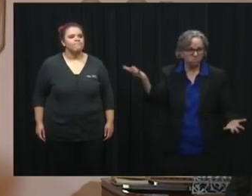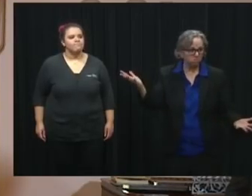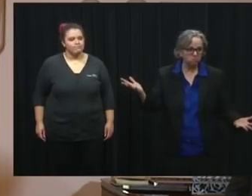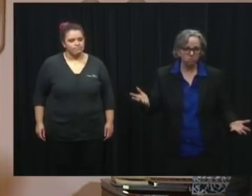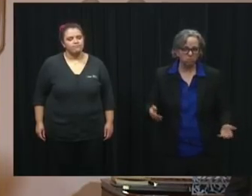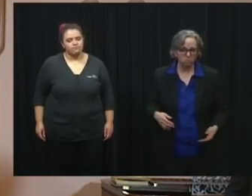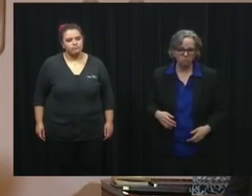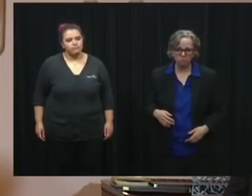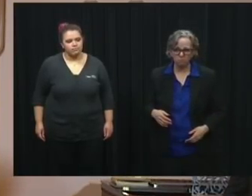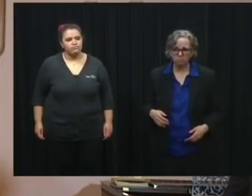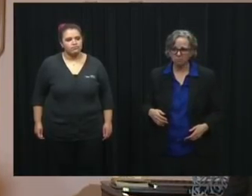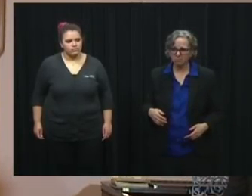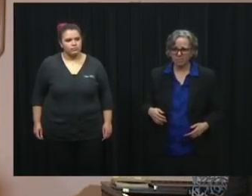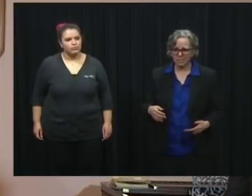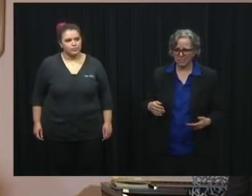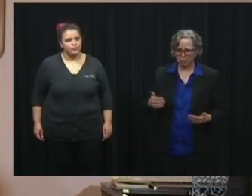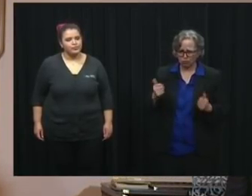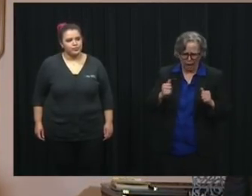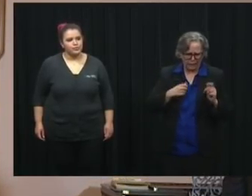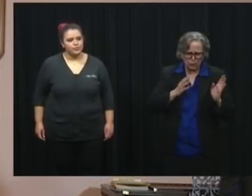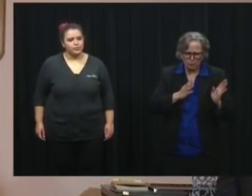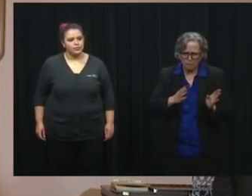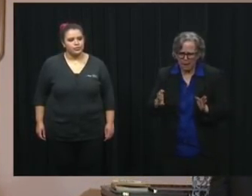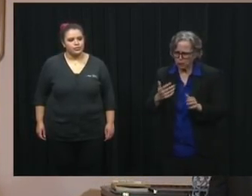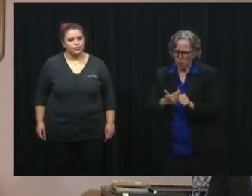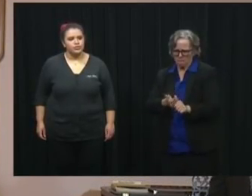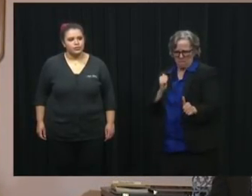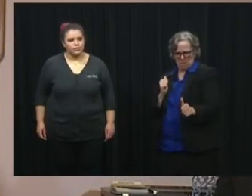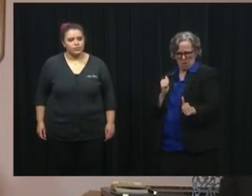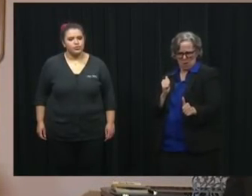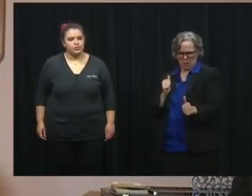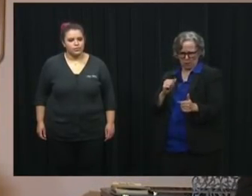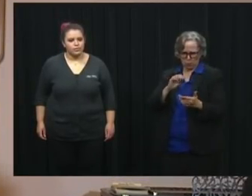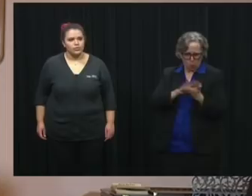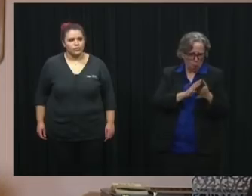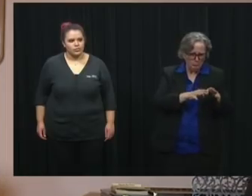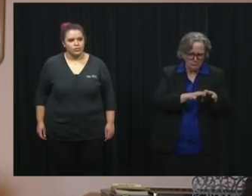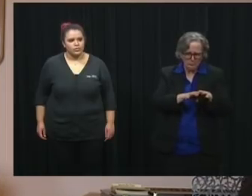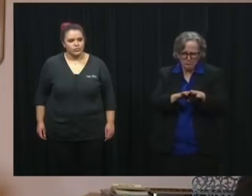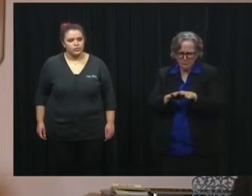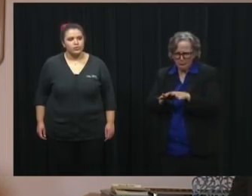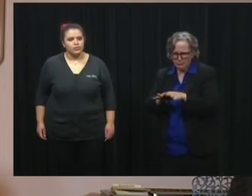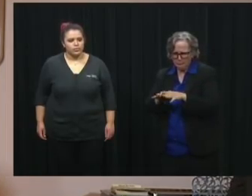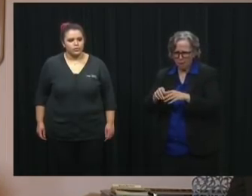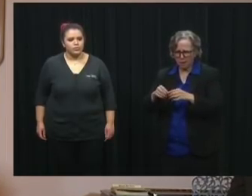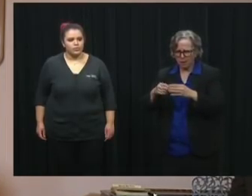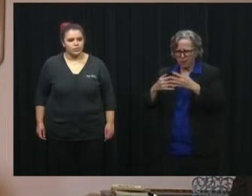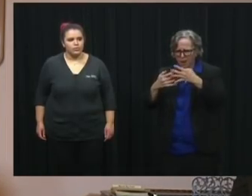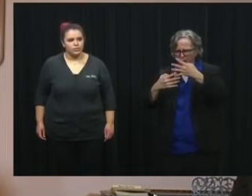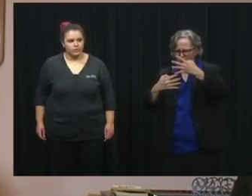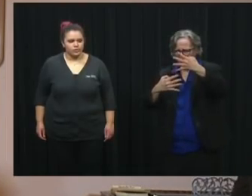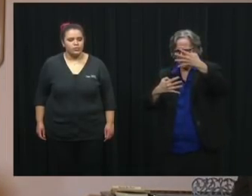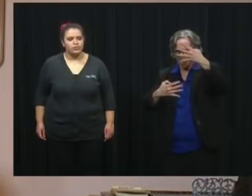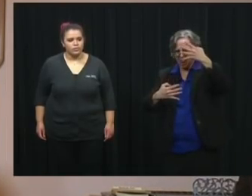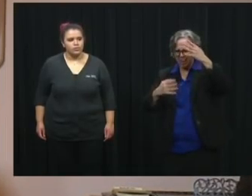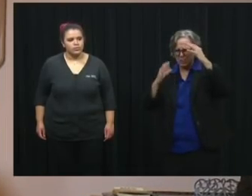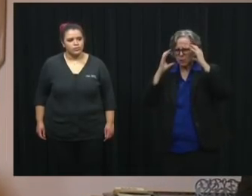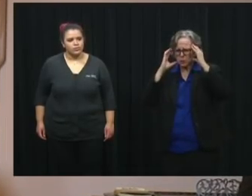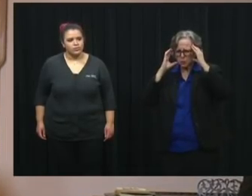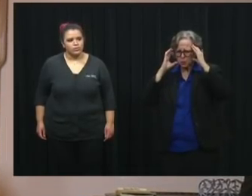we closed schools. We did all these other things, and that still may